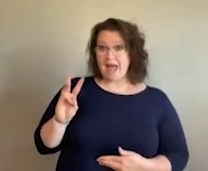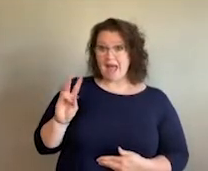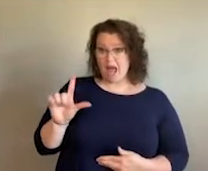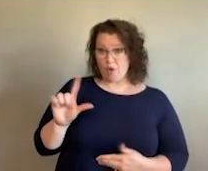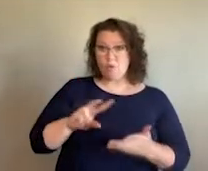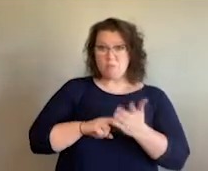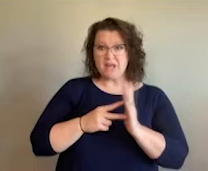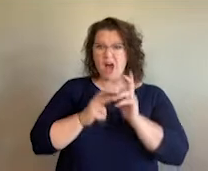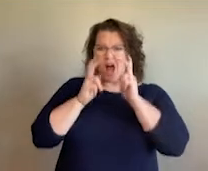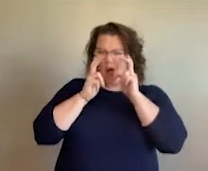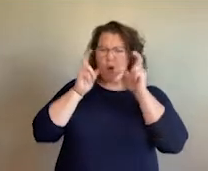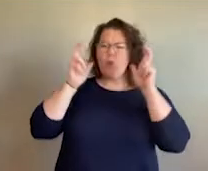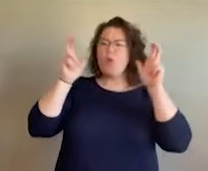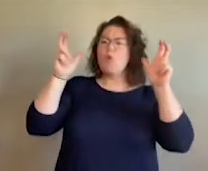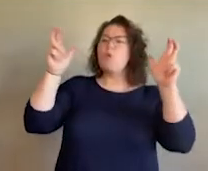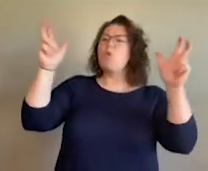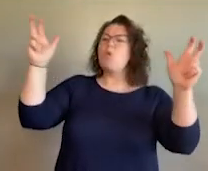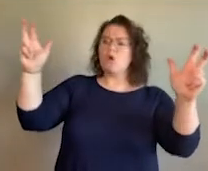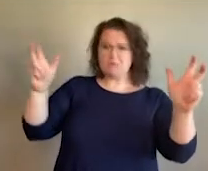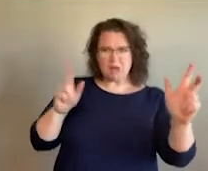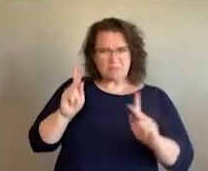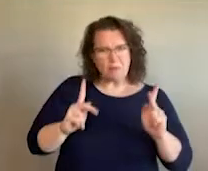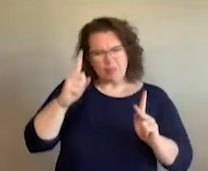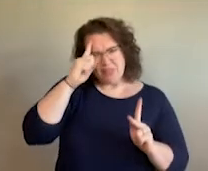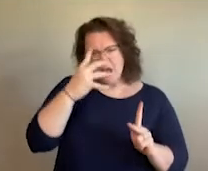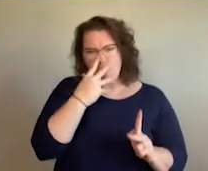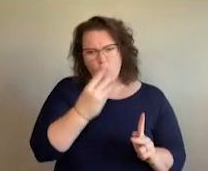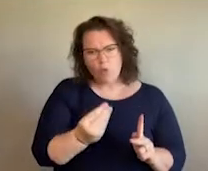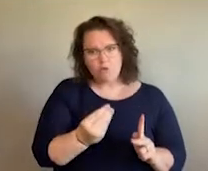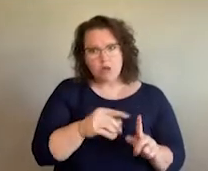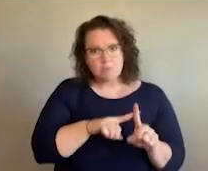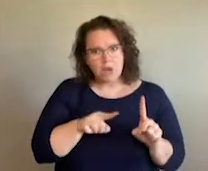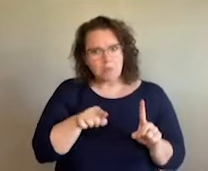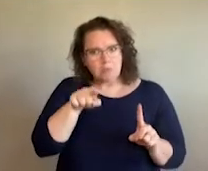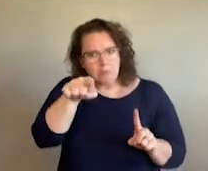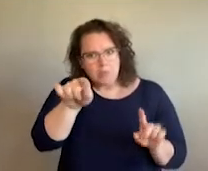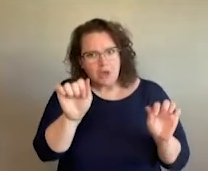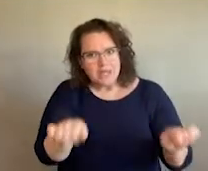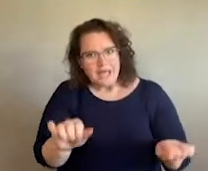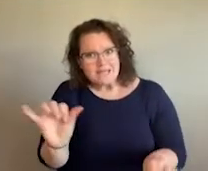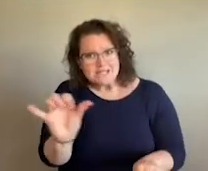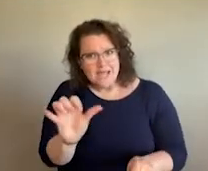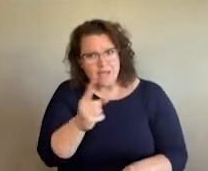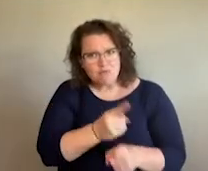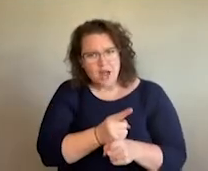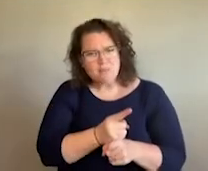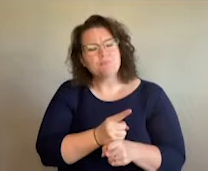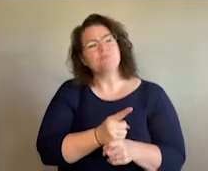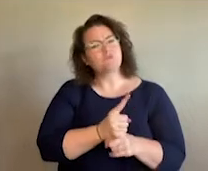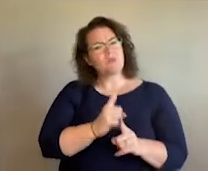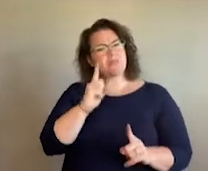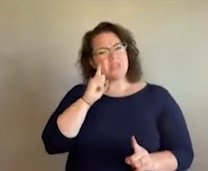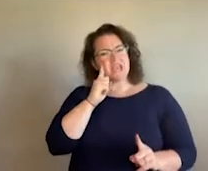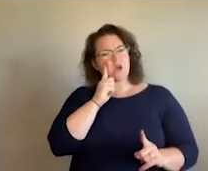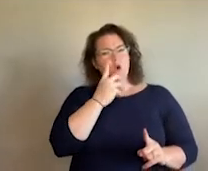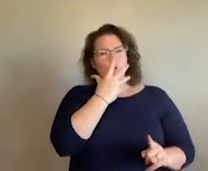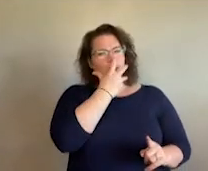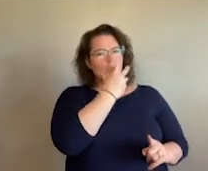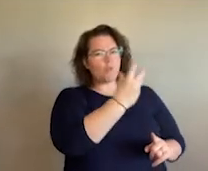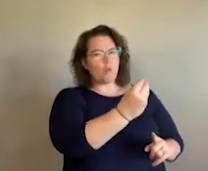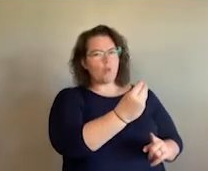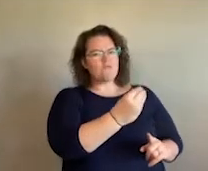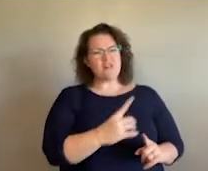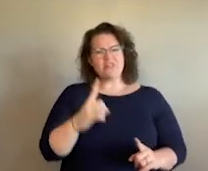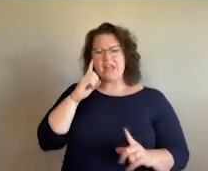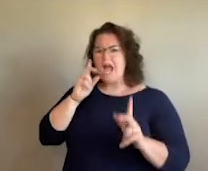They do howl, right? But I'm pretty sure you guys can howl too. So when we think about wolves and when they howl, a